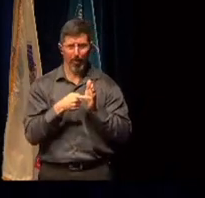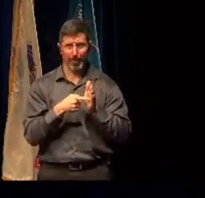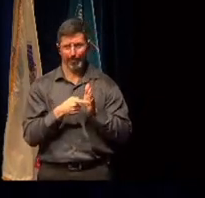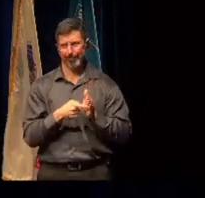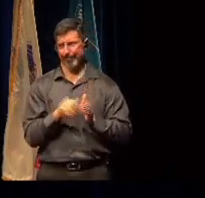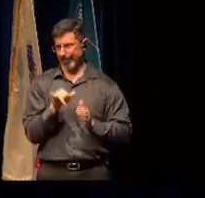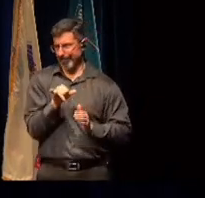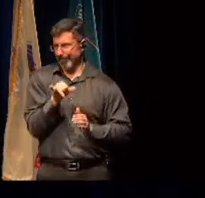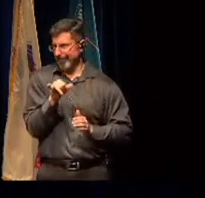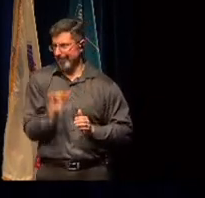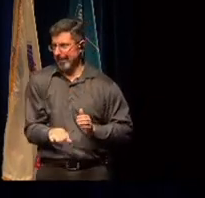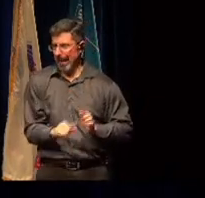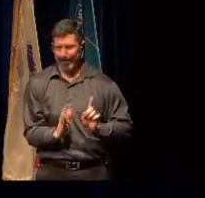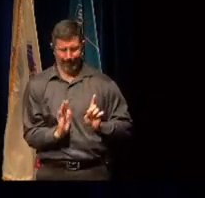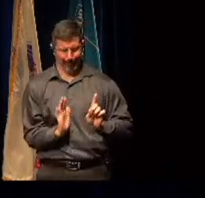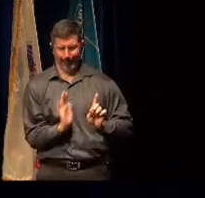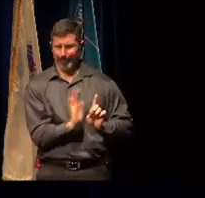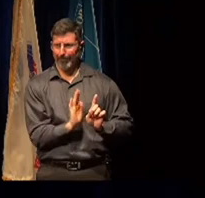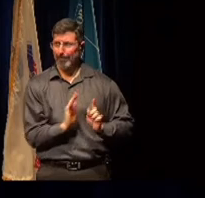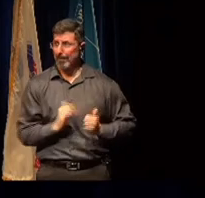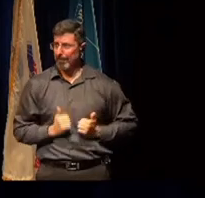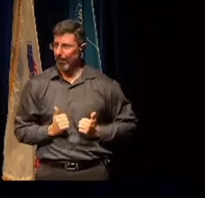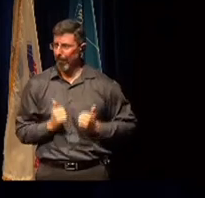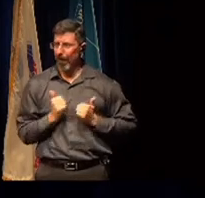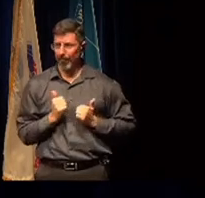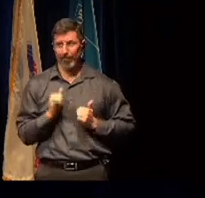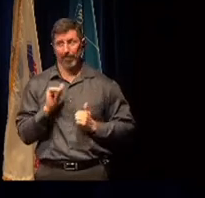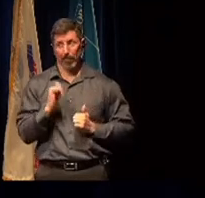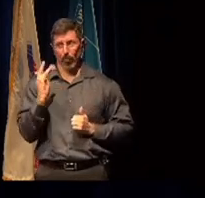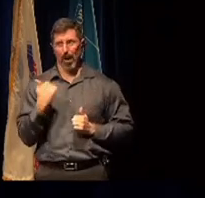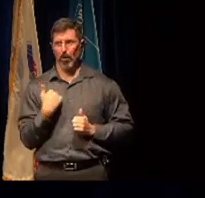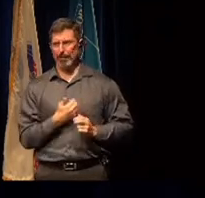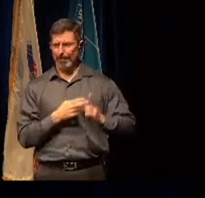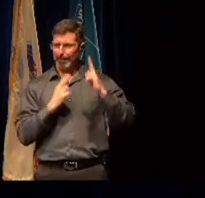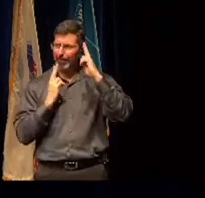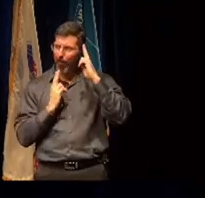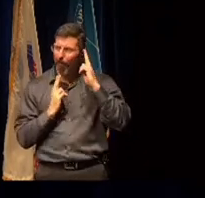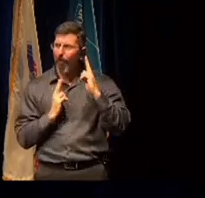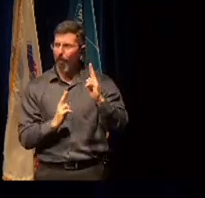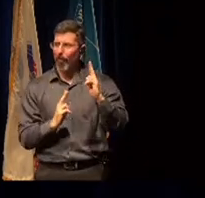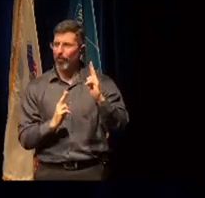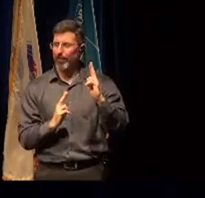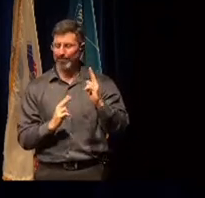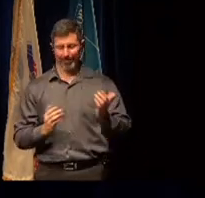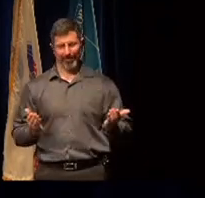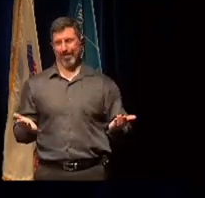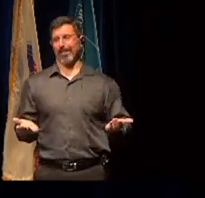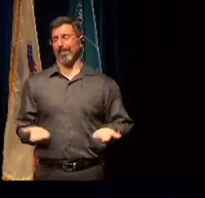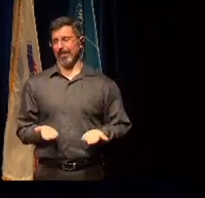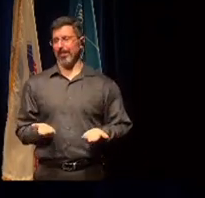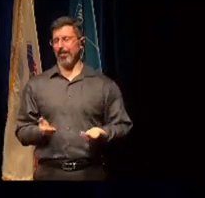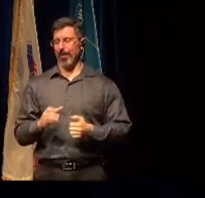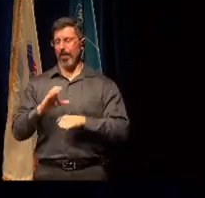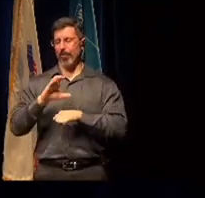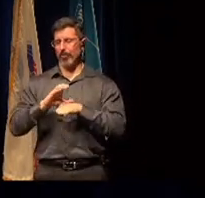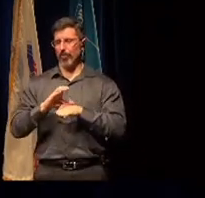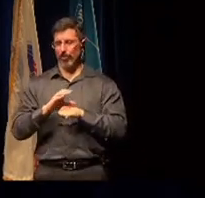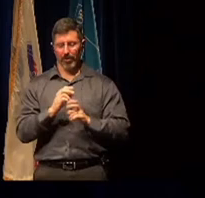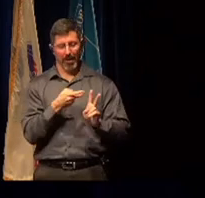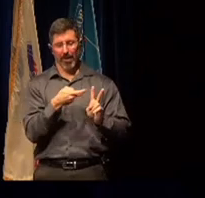life of Gary Beikirch that we are honoring here today at the church where Gary and Lolly worshiped for several years.